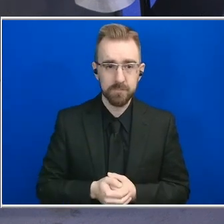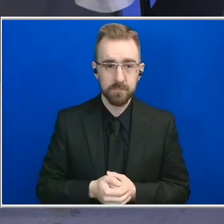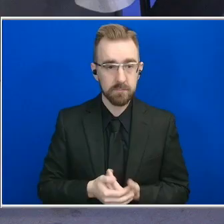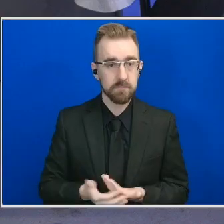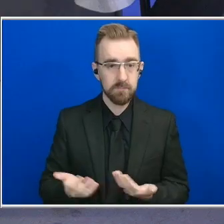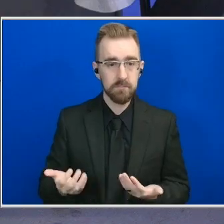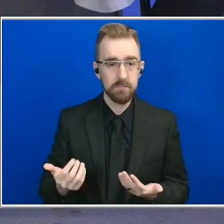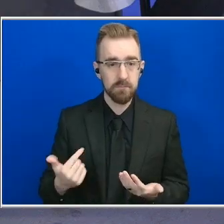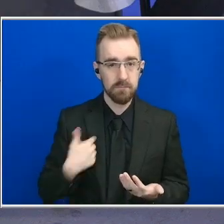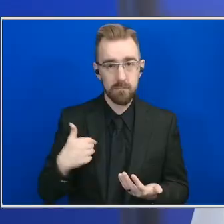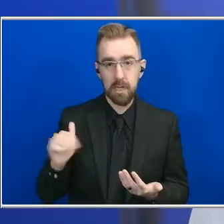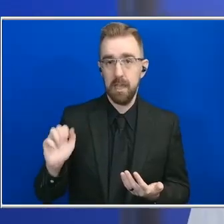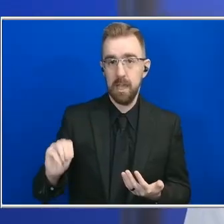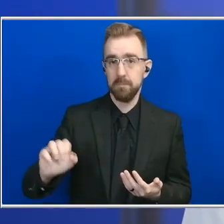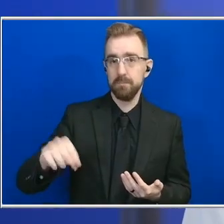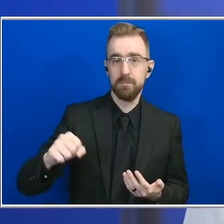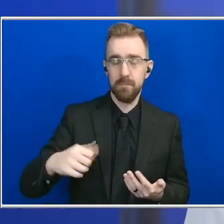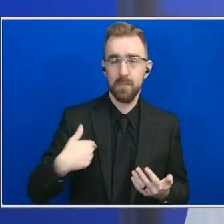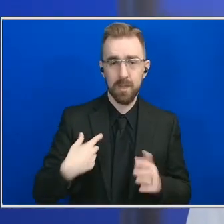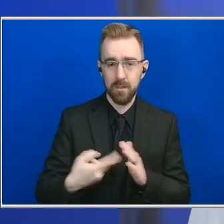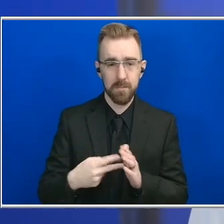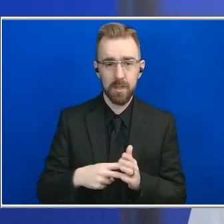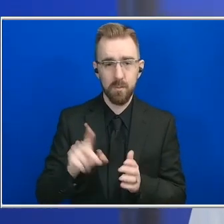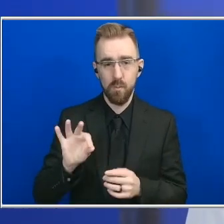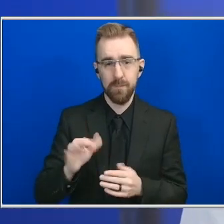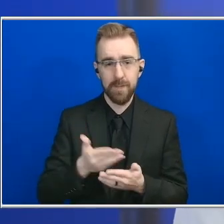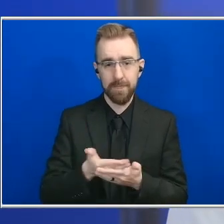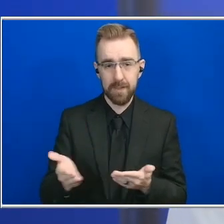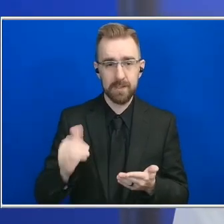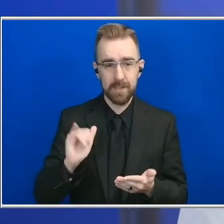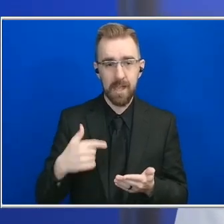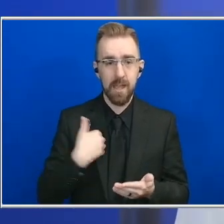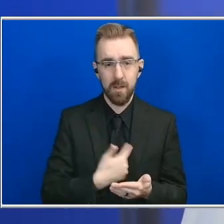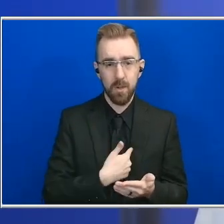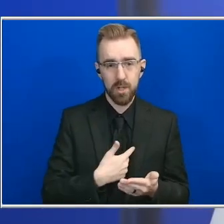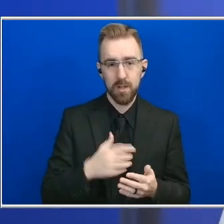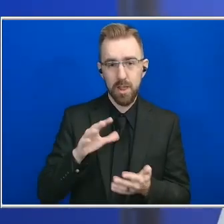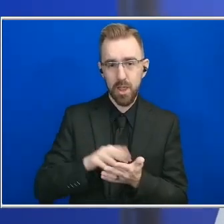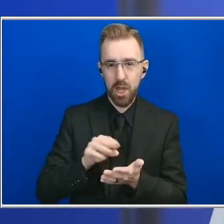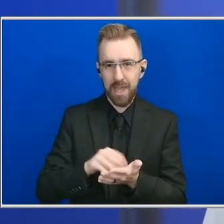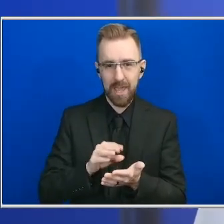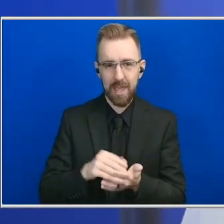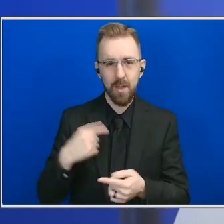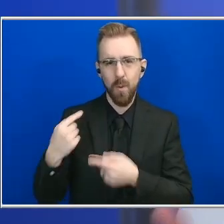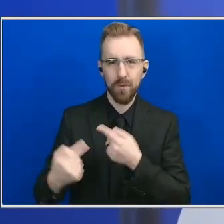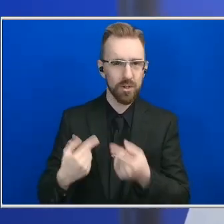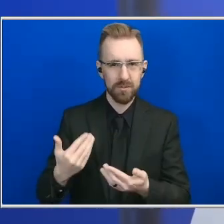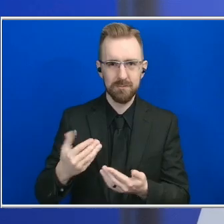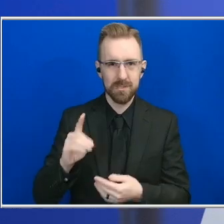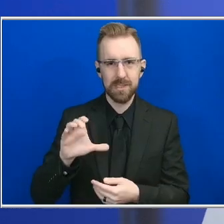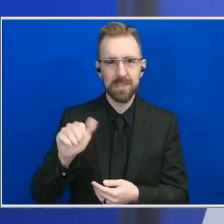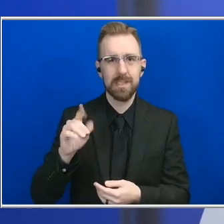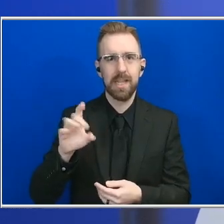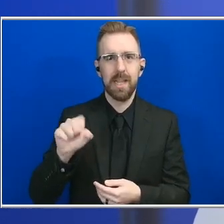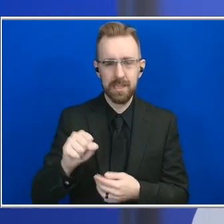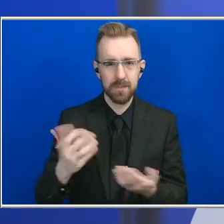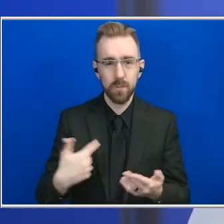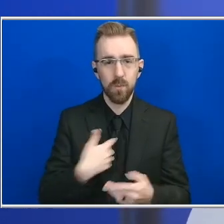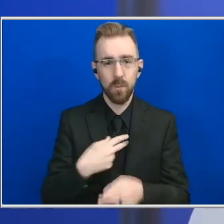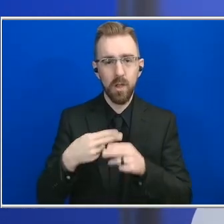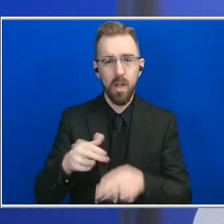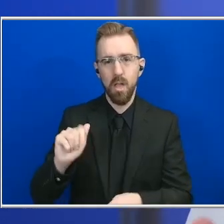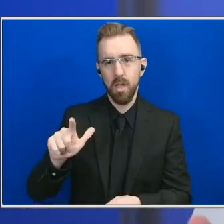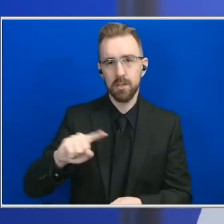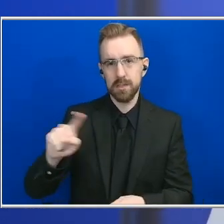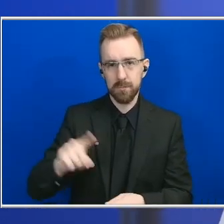am. Okay. I mean, one of the things that we've been learning over the decades is that what we call Alzheimer's is